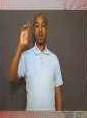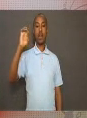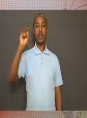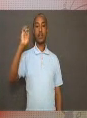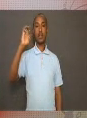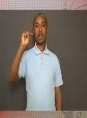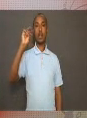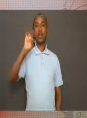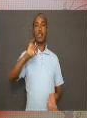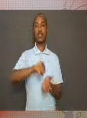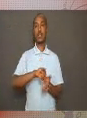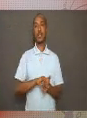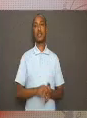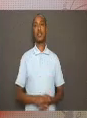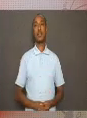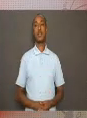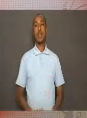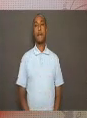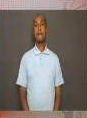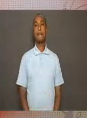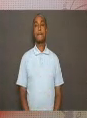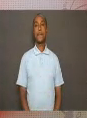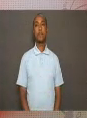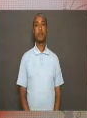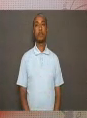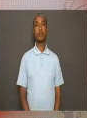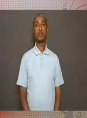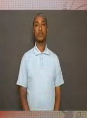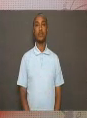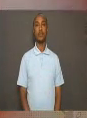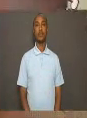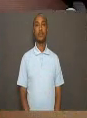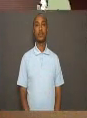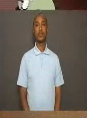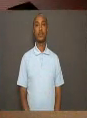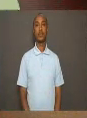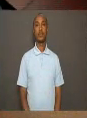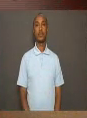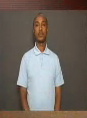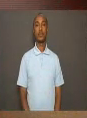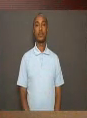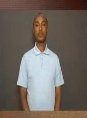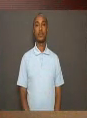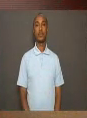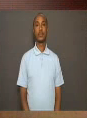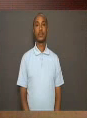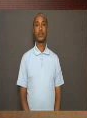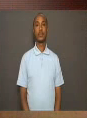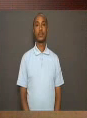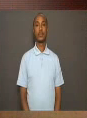hygroscopic salts and deliquescent salts?